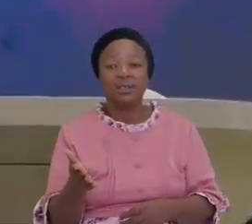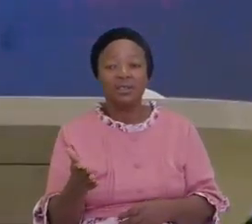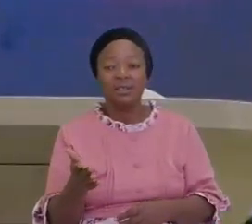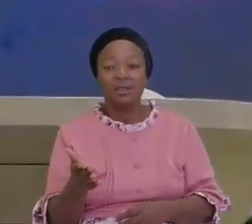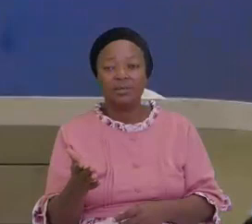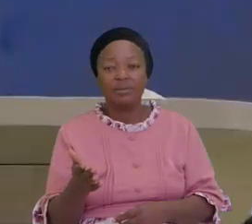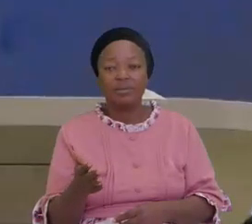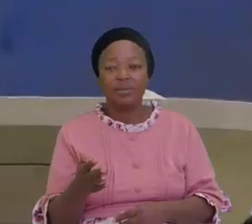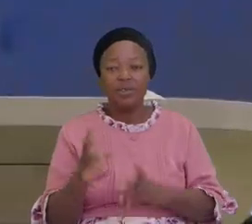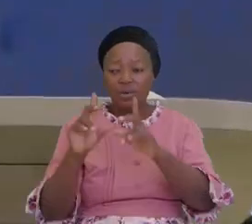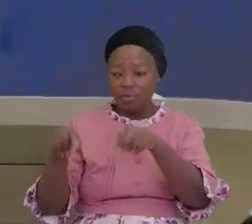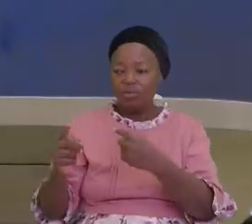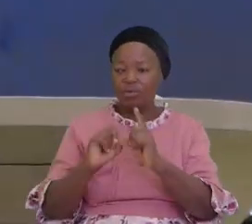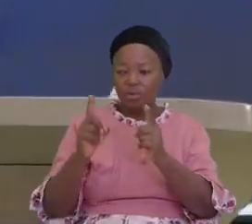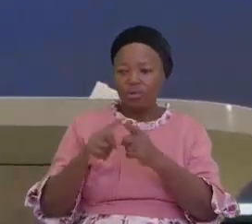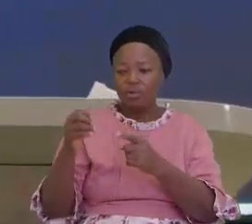Go talk to Ahab.